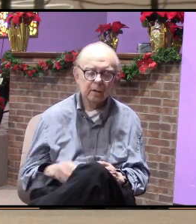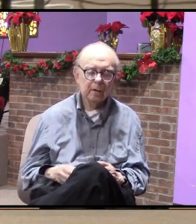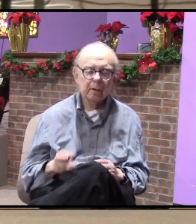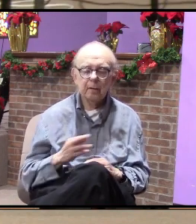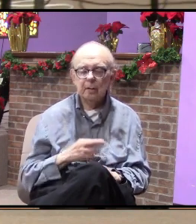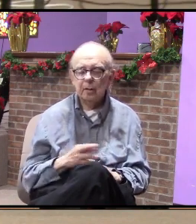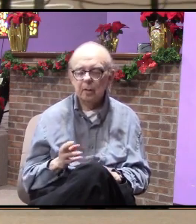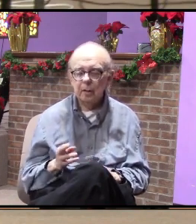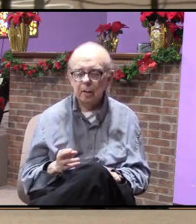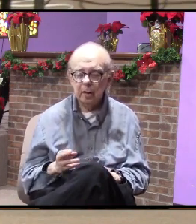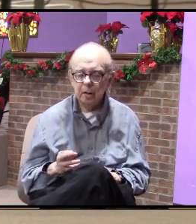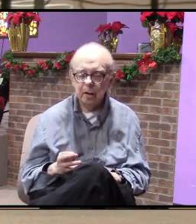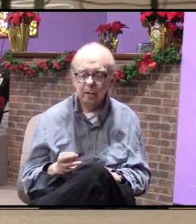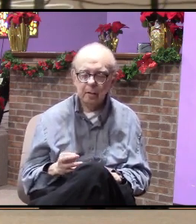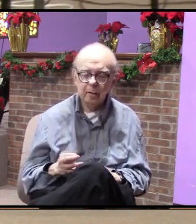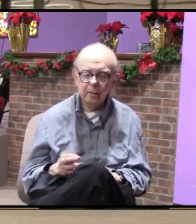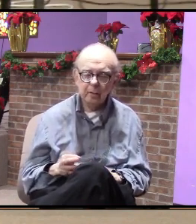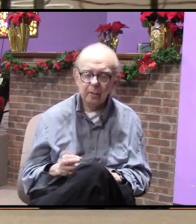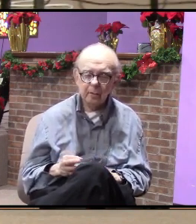religion,